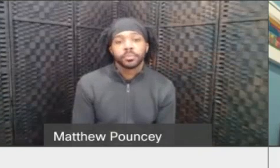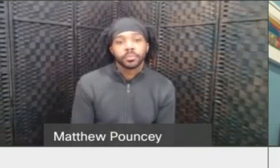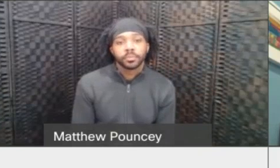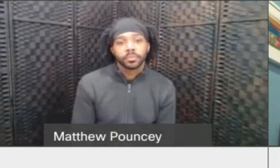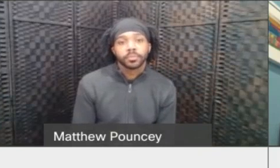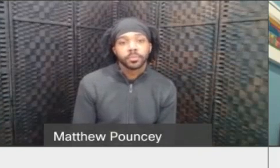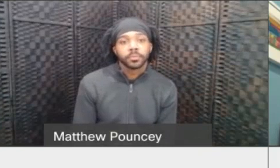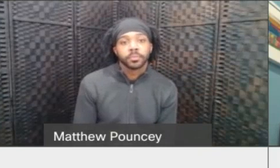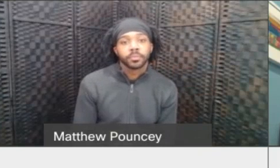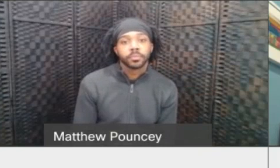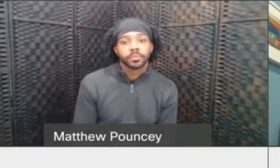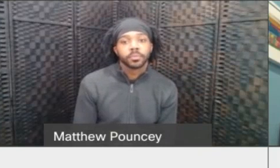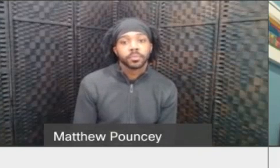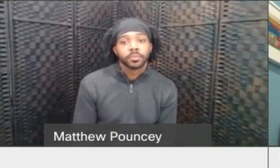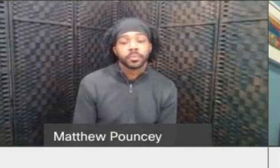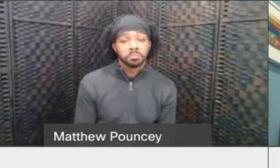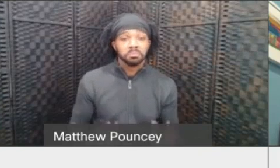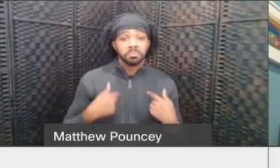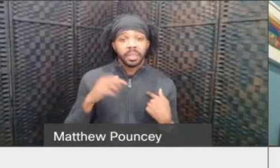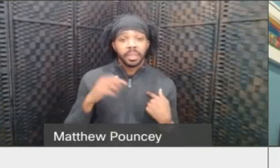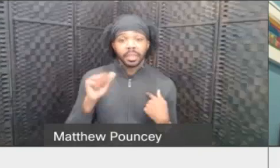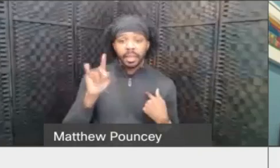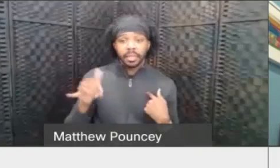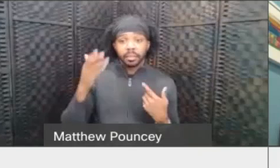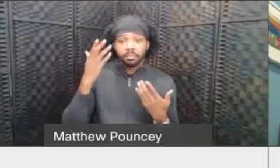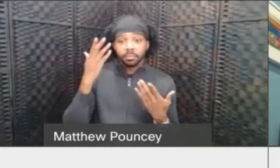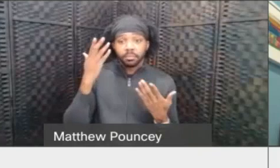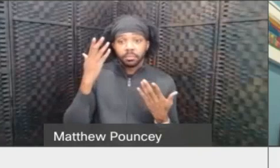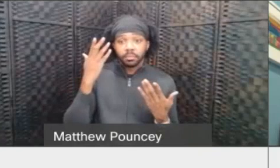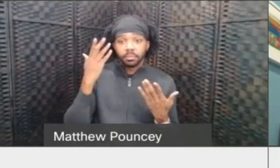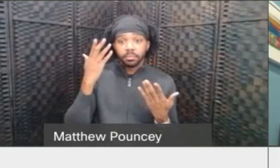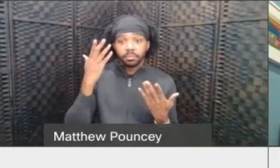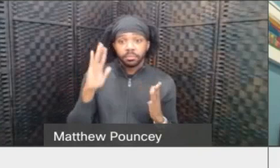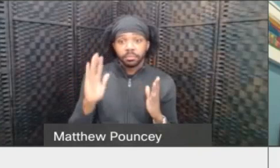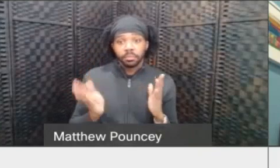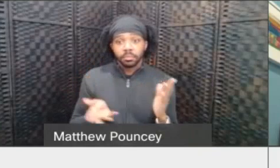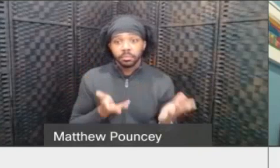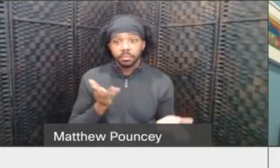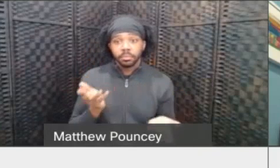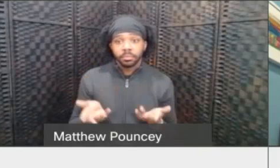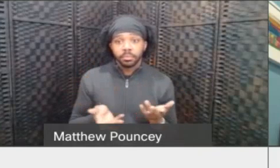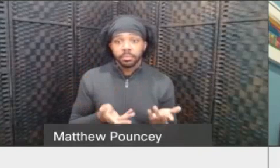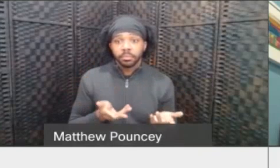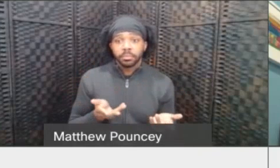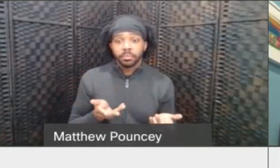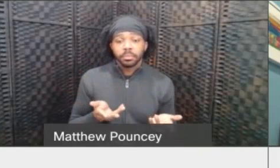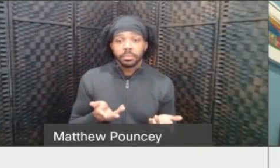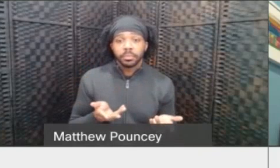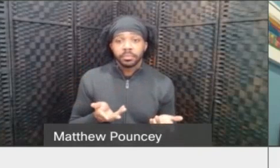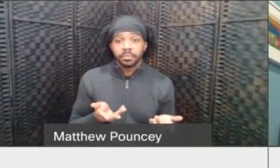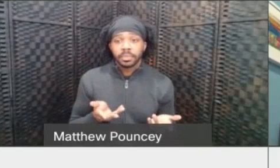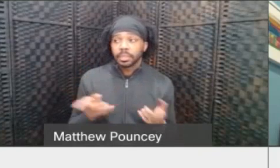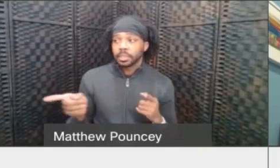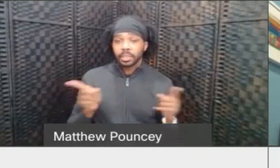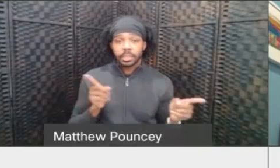I don't know, Kirk or Winslow, if you can address that. To me, that's confusing because DC